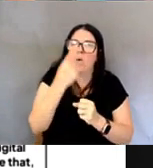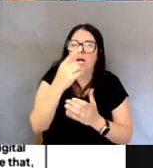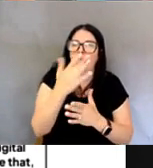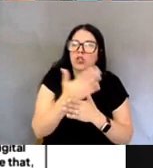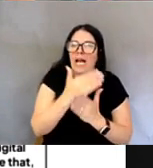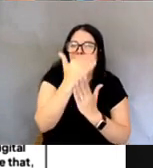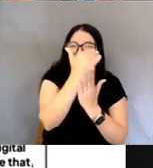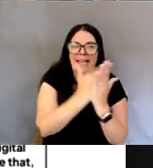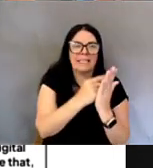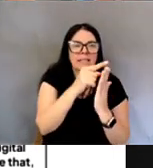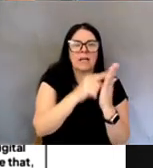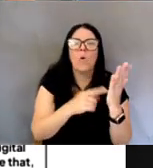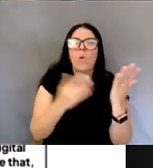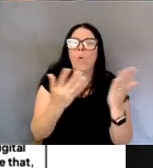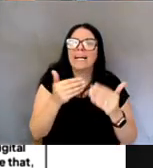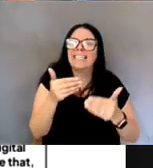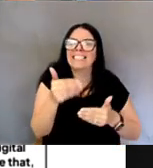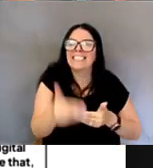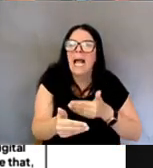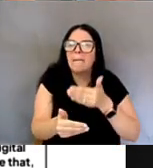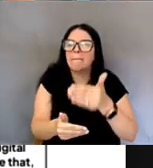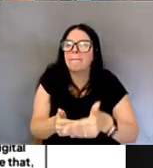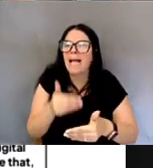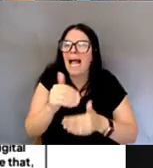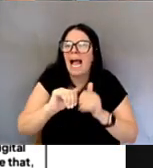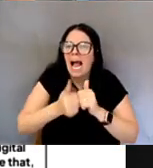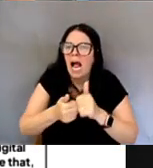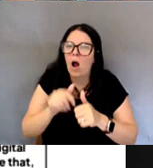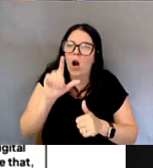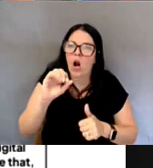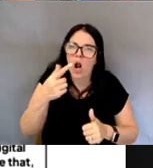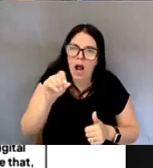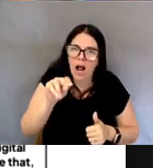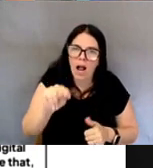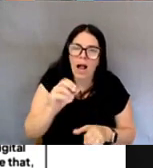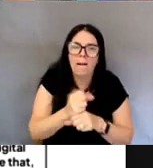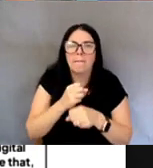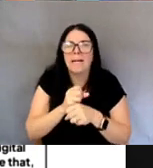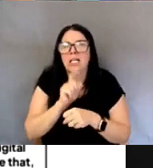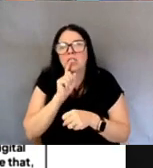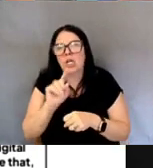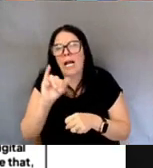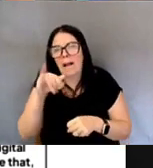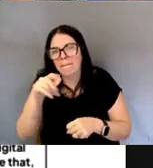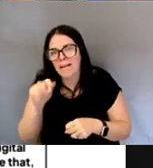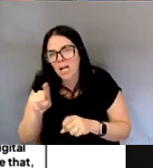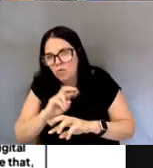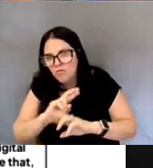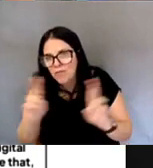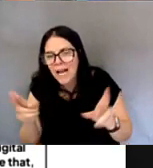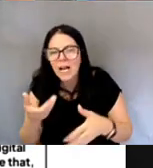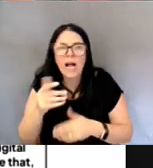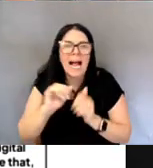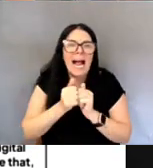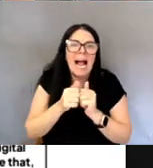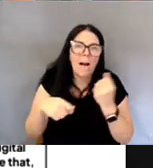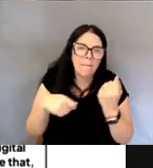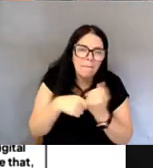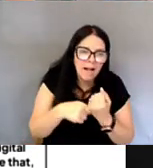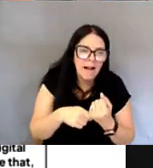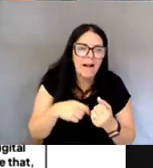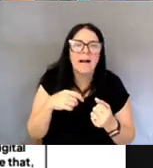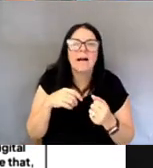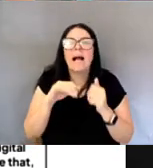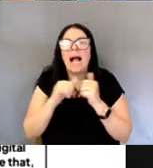learners of typical steps to make sure devices are working for class, to problem solve with your learners and record